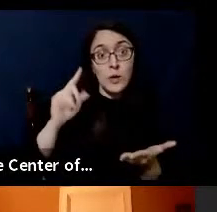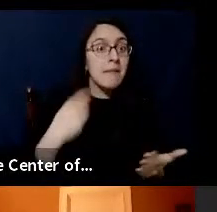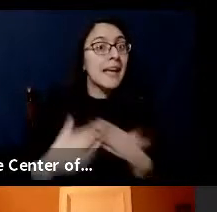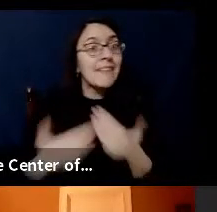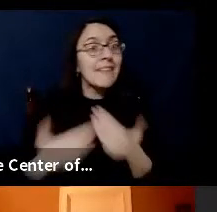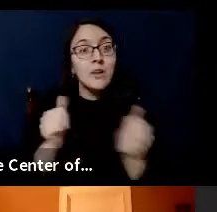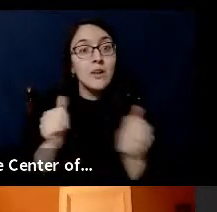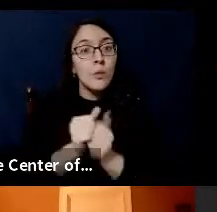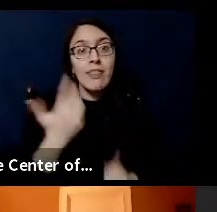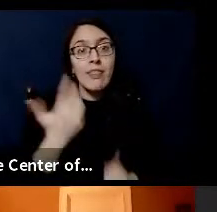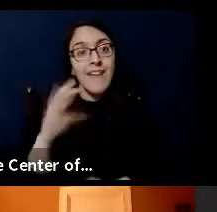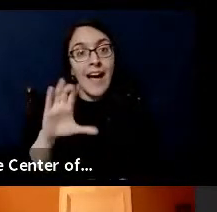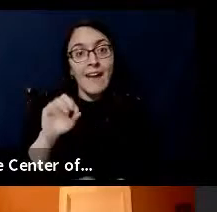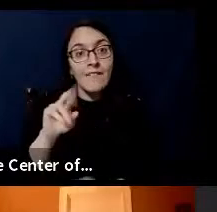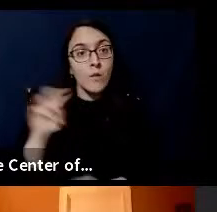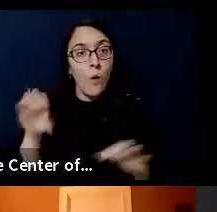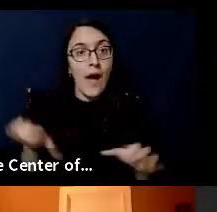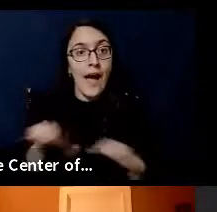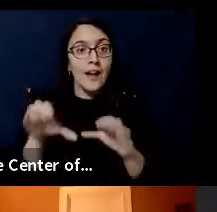actions, I mean, we still have